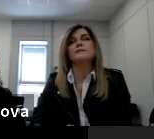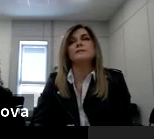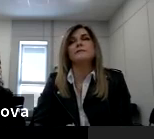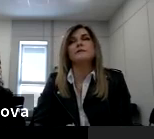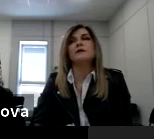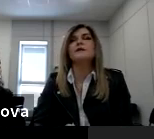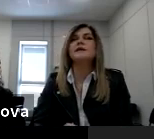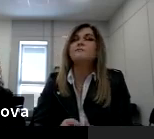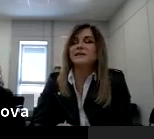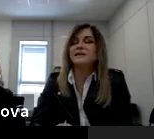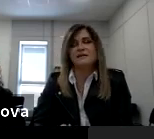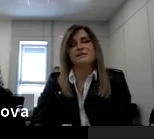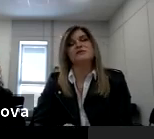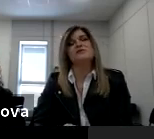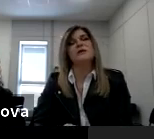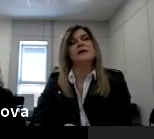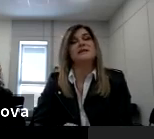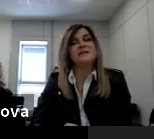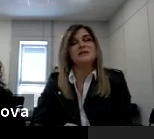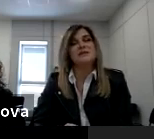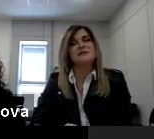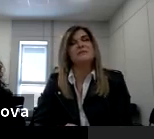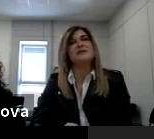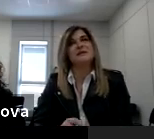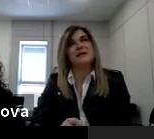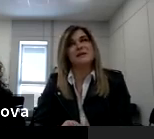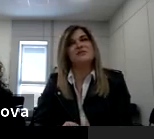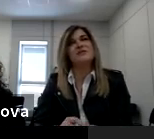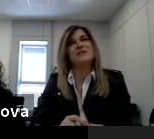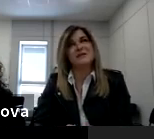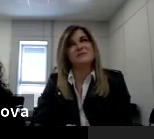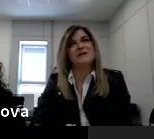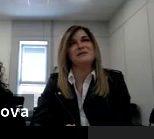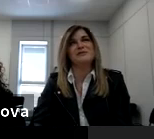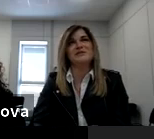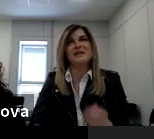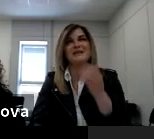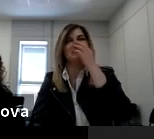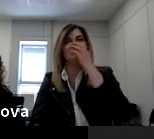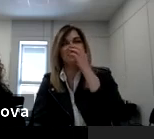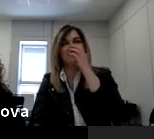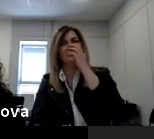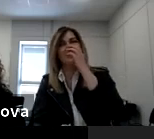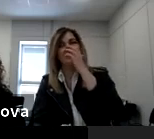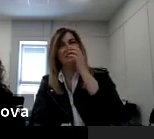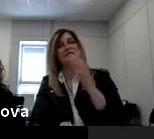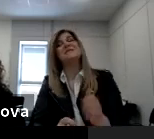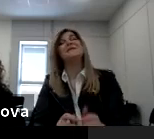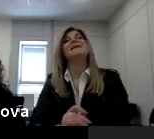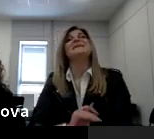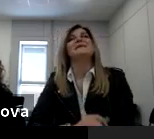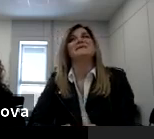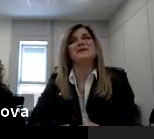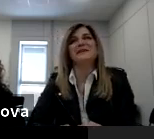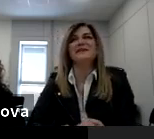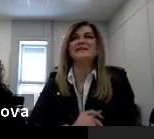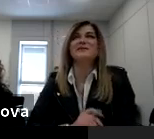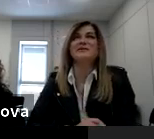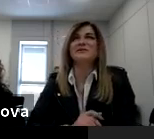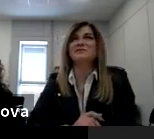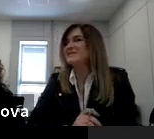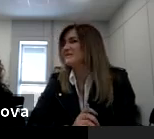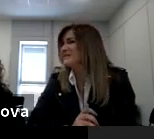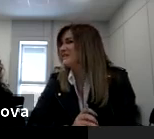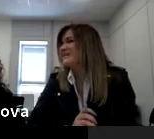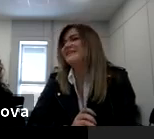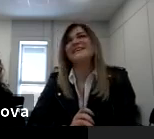be made. Better to make it here, but actually it can be made on site. Better to make it here. Yeah, Uliana